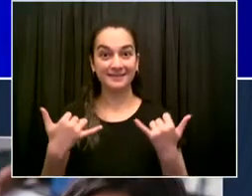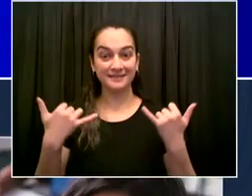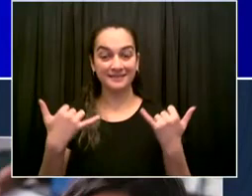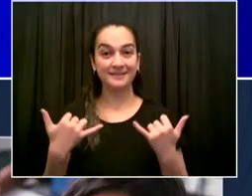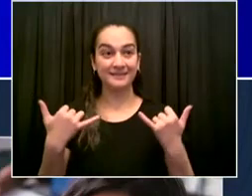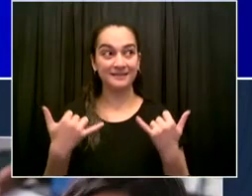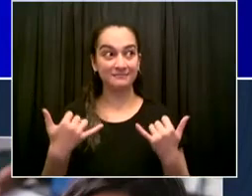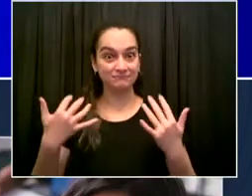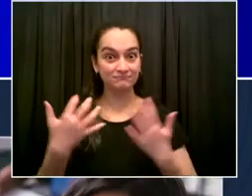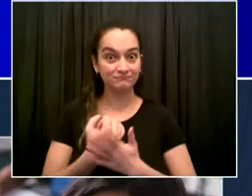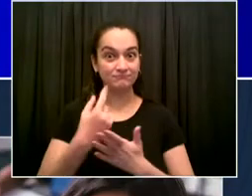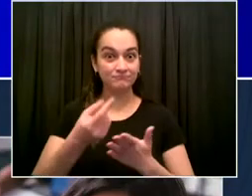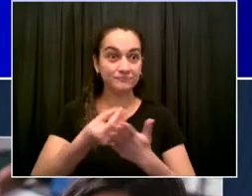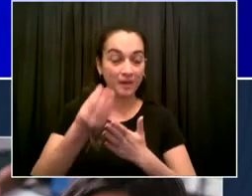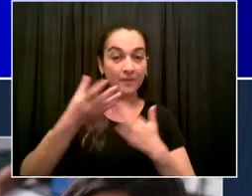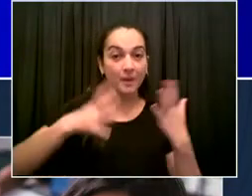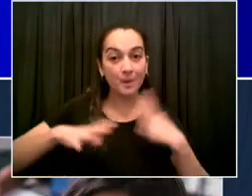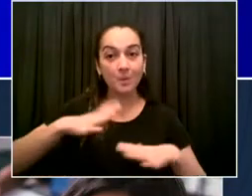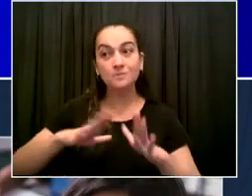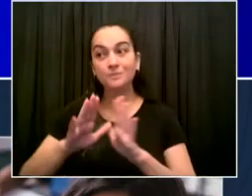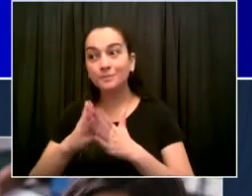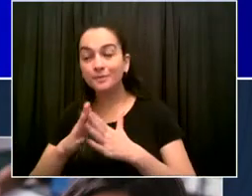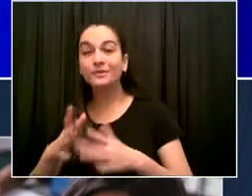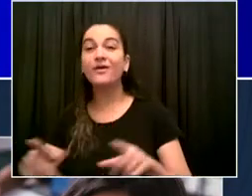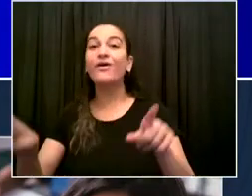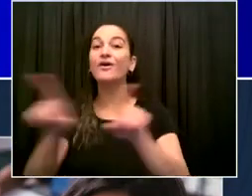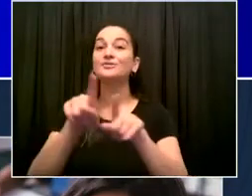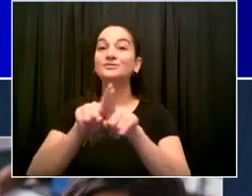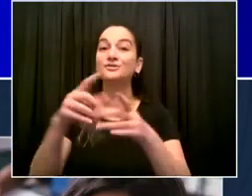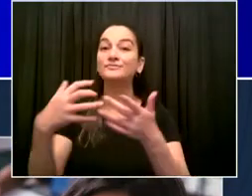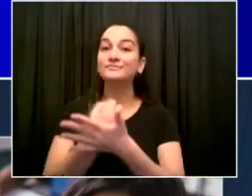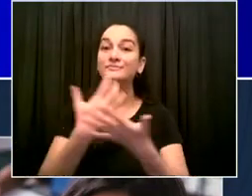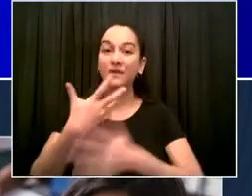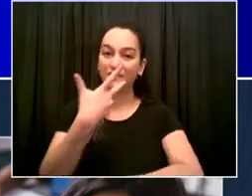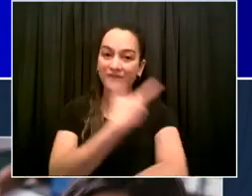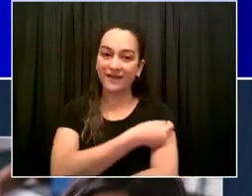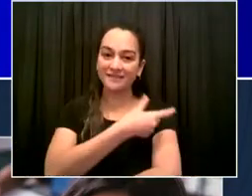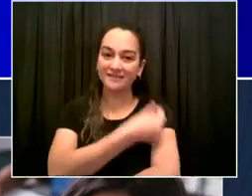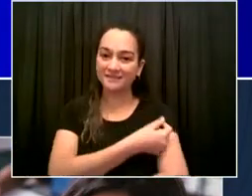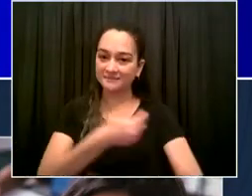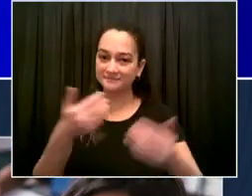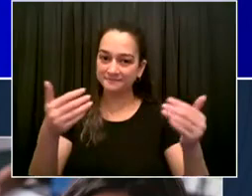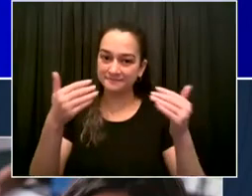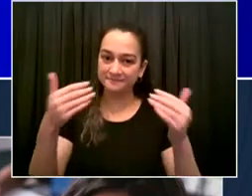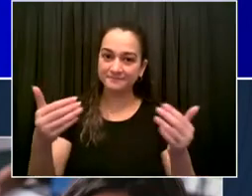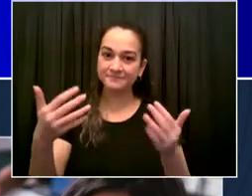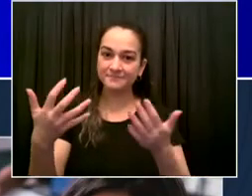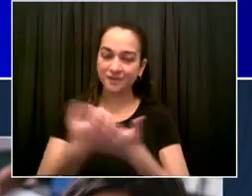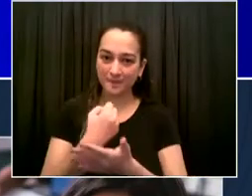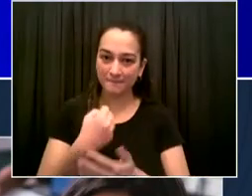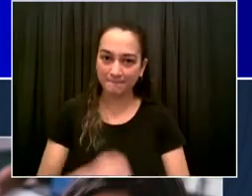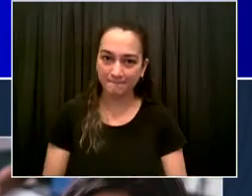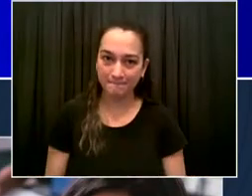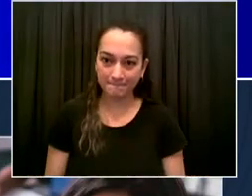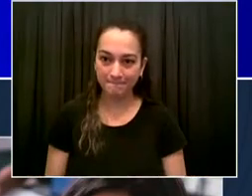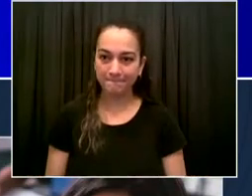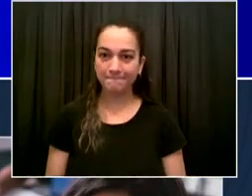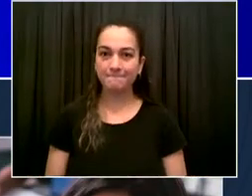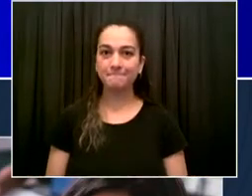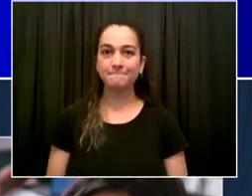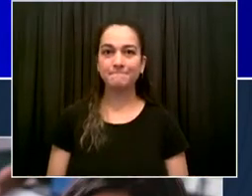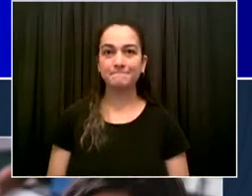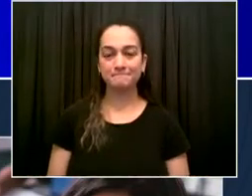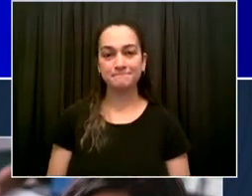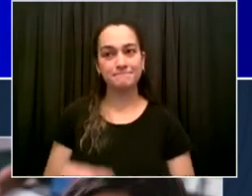school becomes vax to school. We want everyone to be thinking about the power of vaccination to keep everyone in the school community safe.